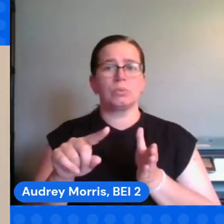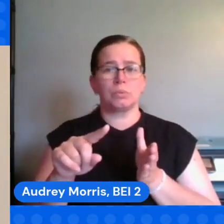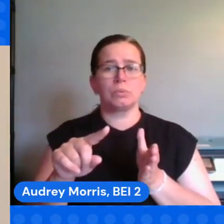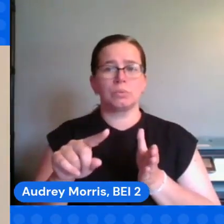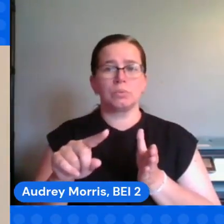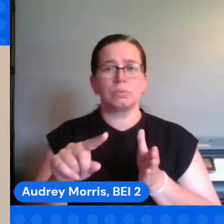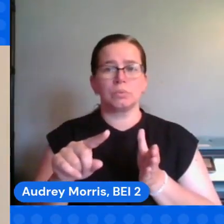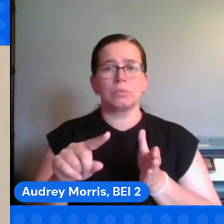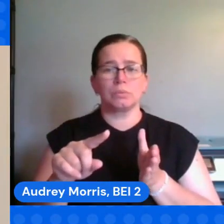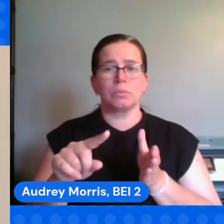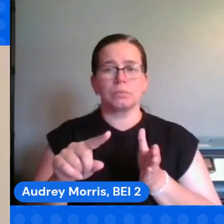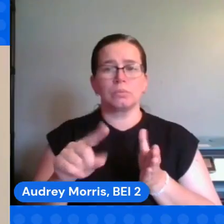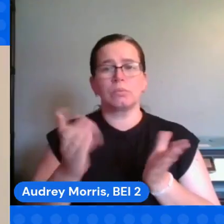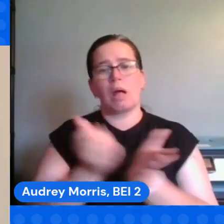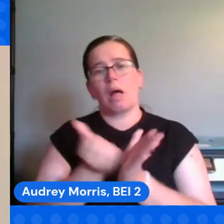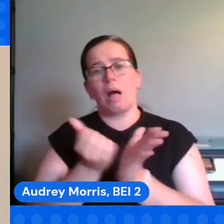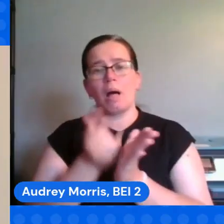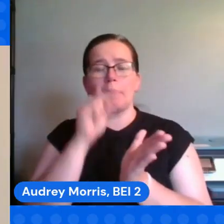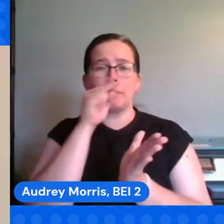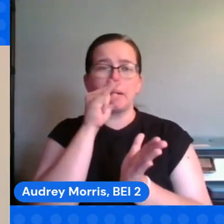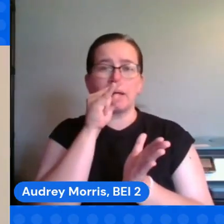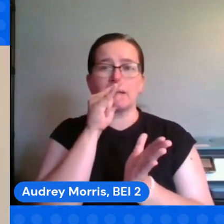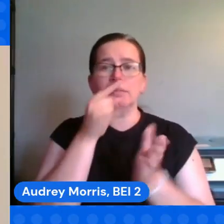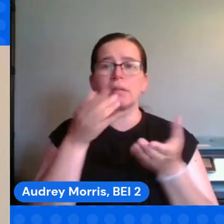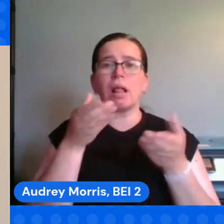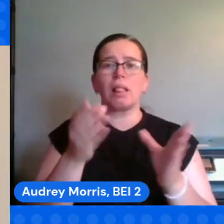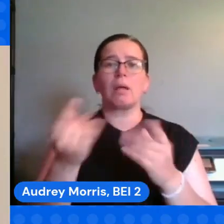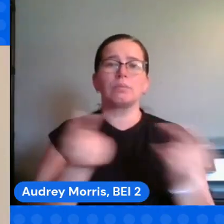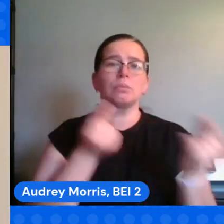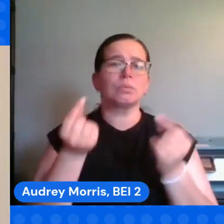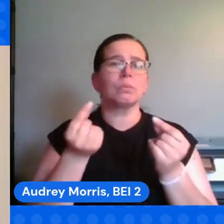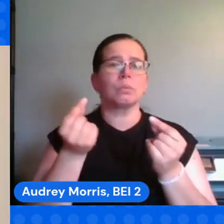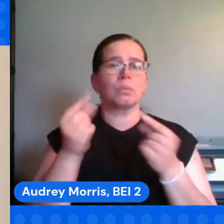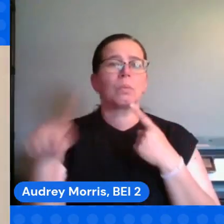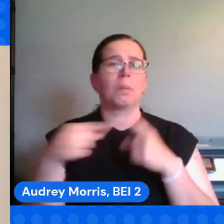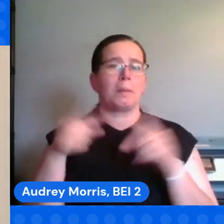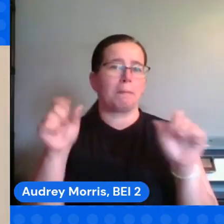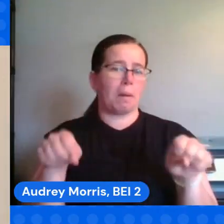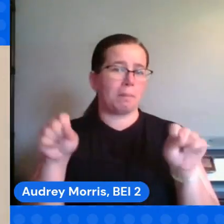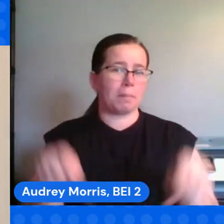kids or allow your students to do when at all possible.